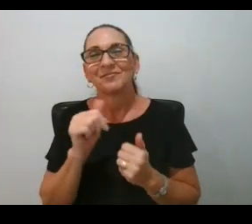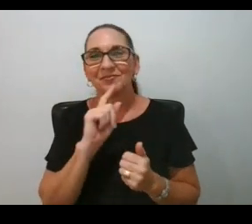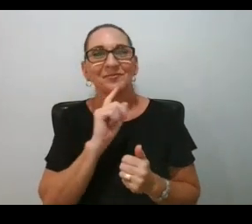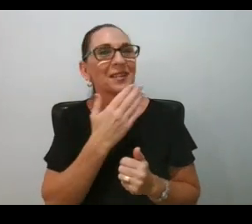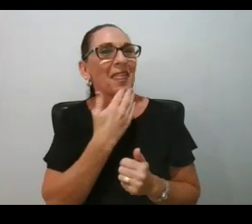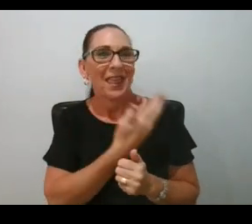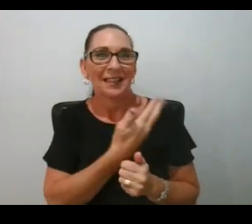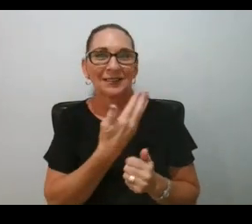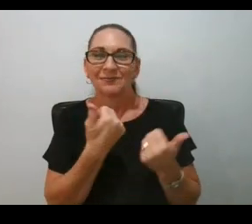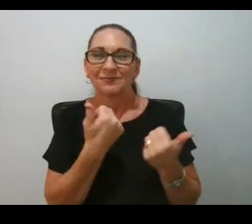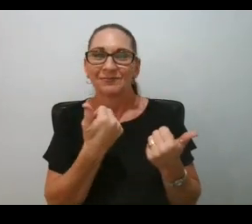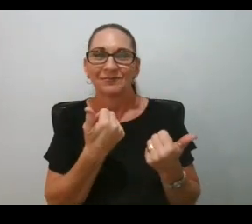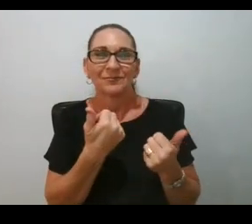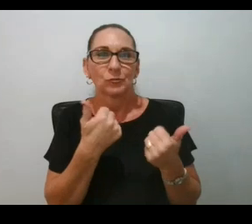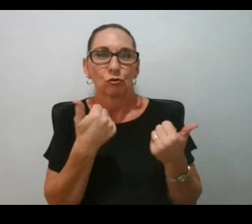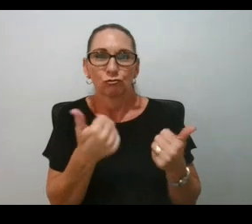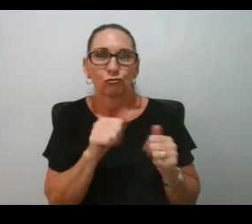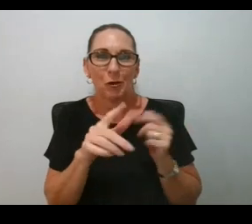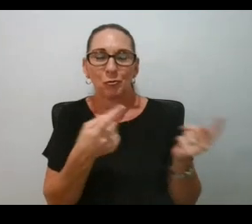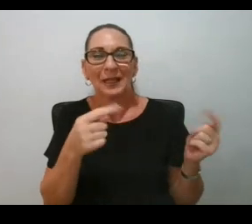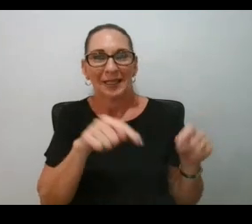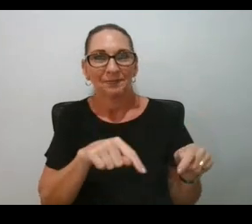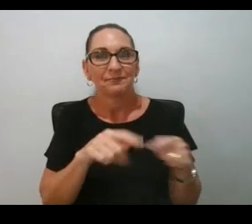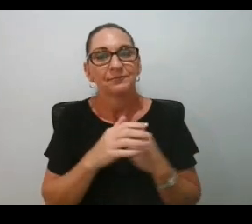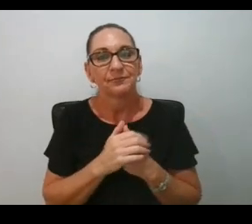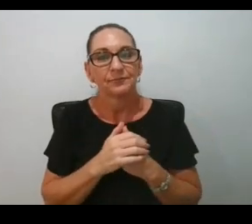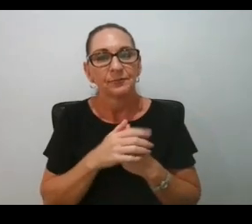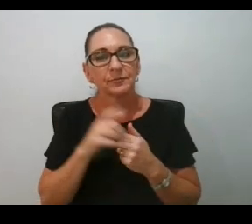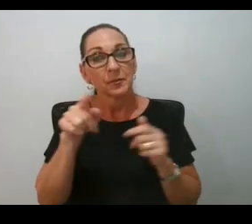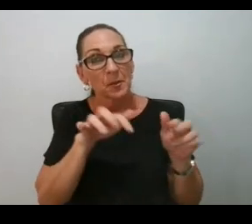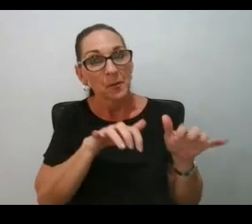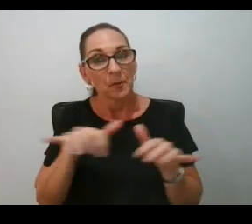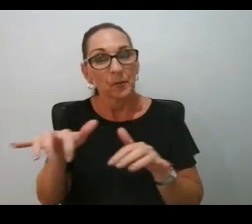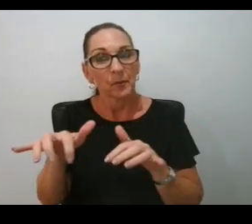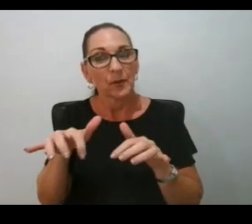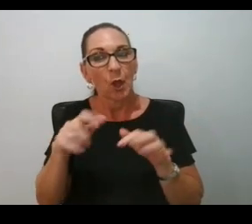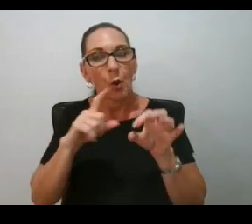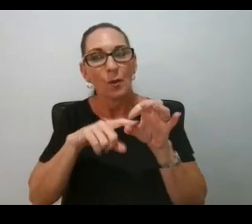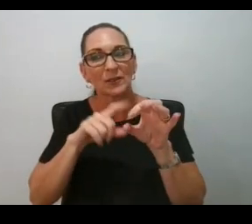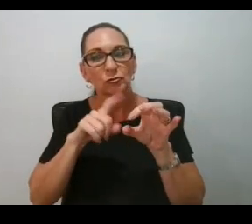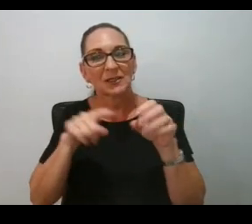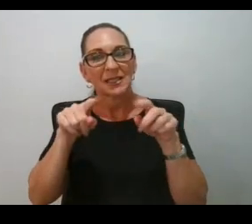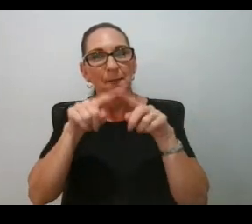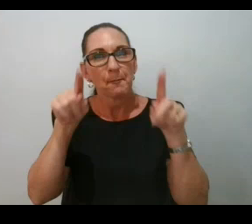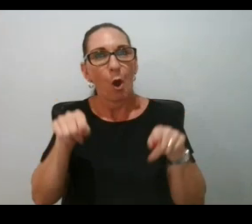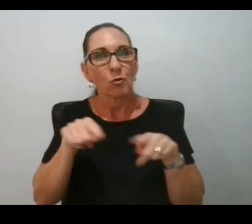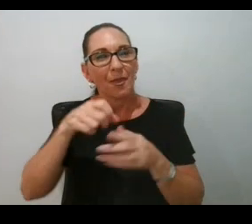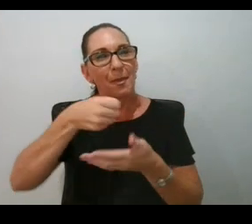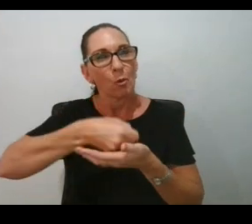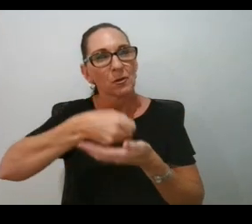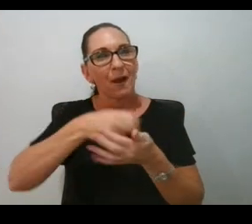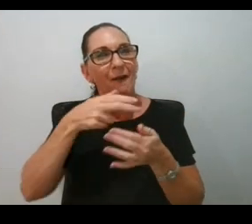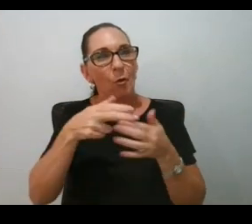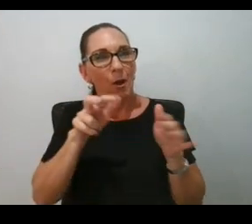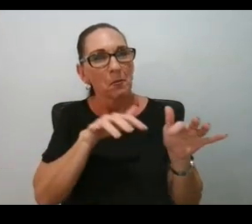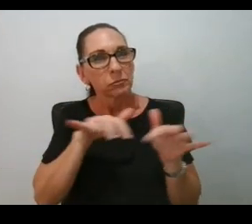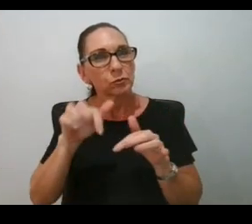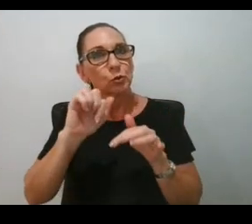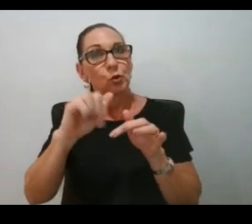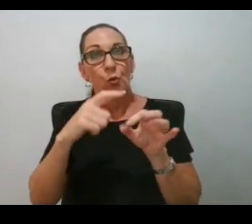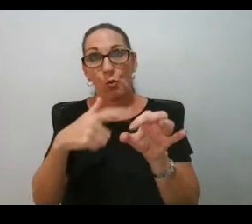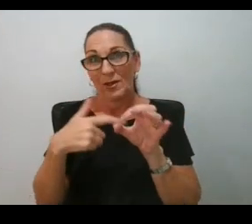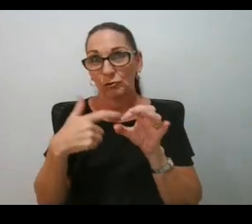here. So to type in a question, there is just a little question box at the bottom. So just type that in and we'll be able